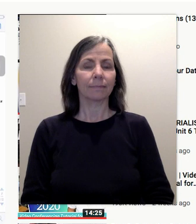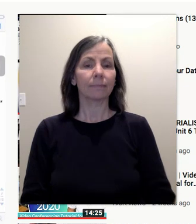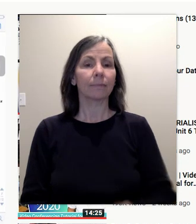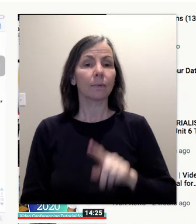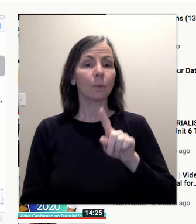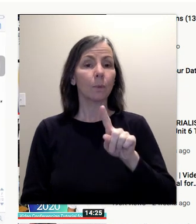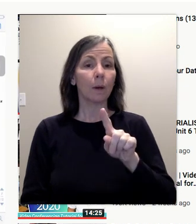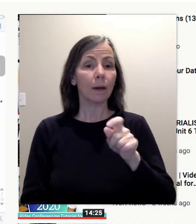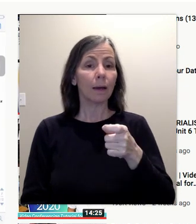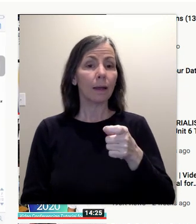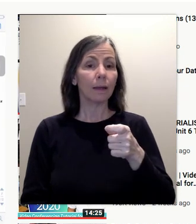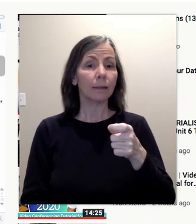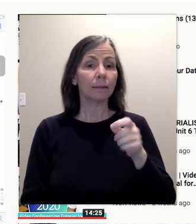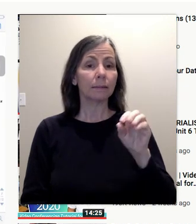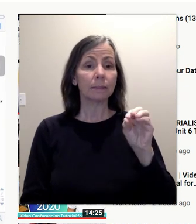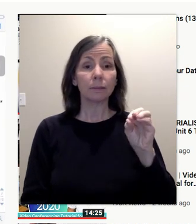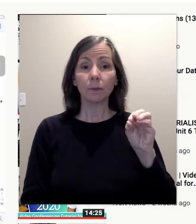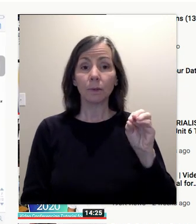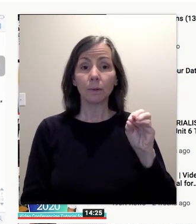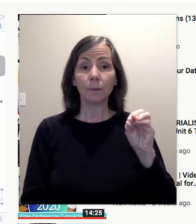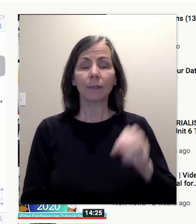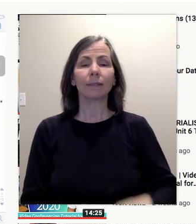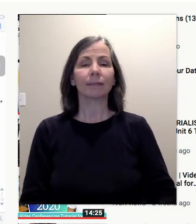1, 0.